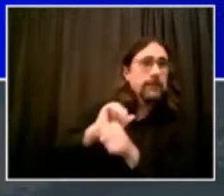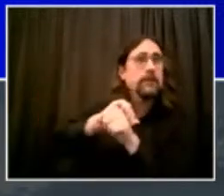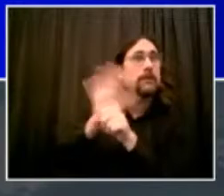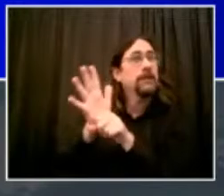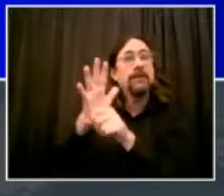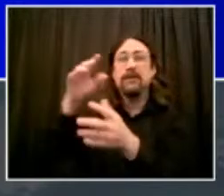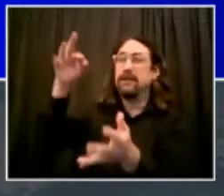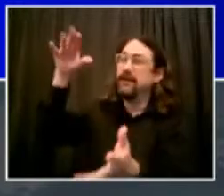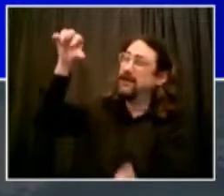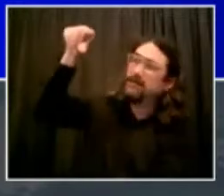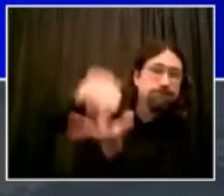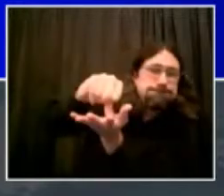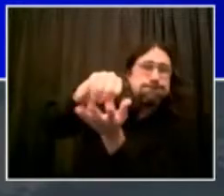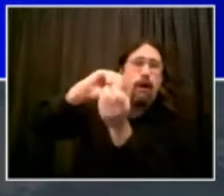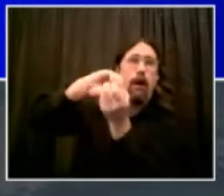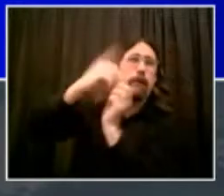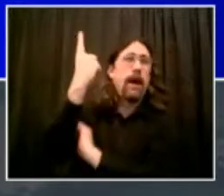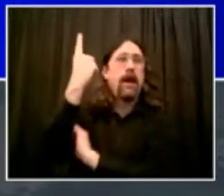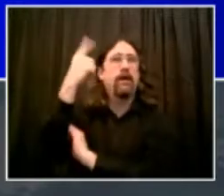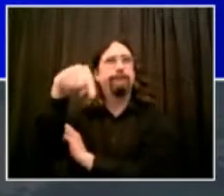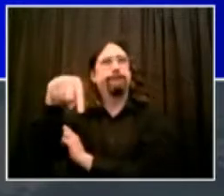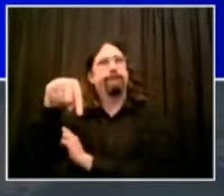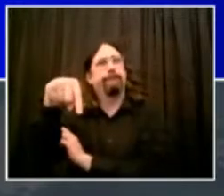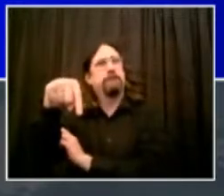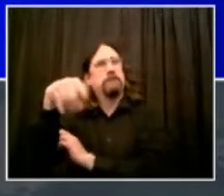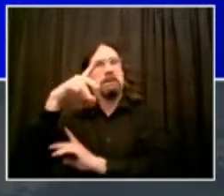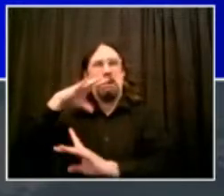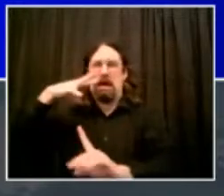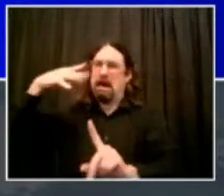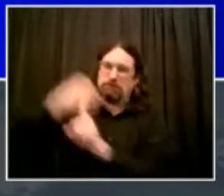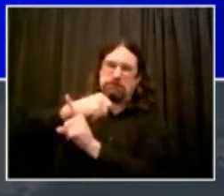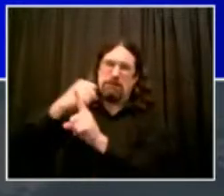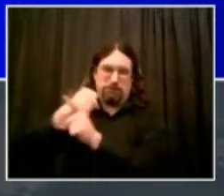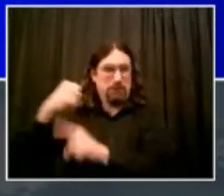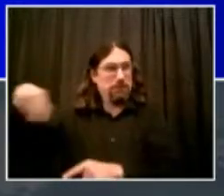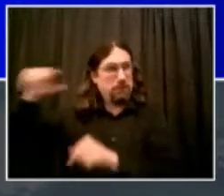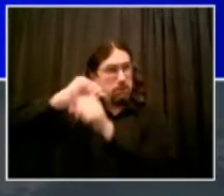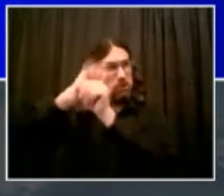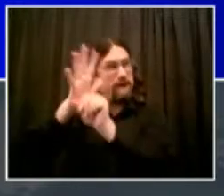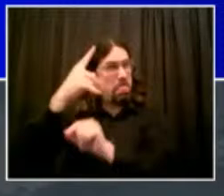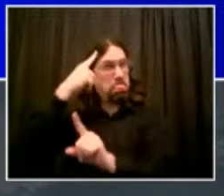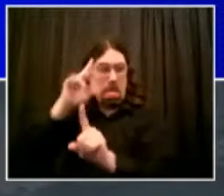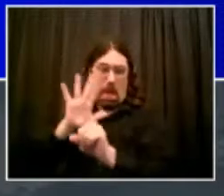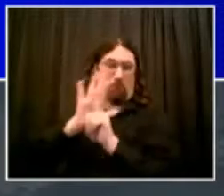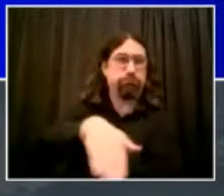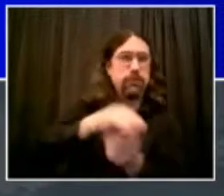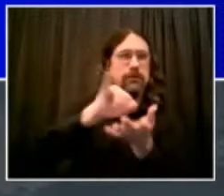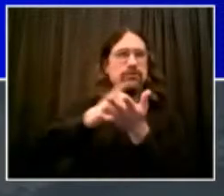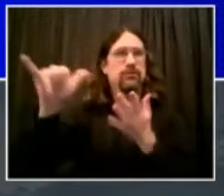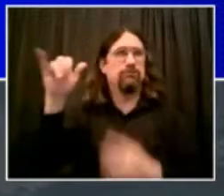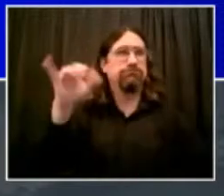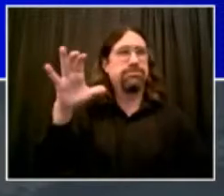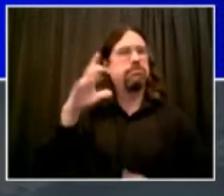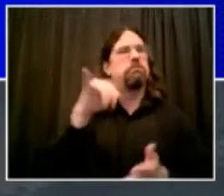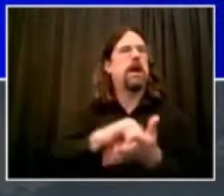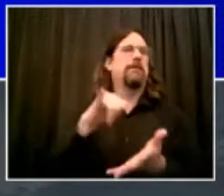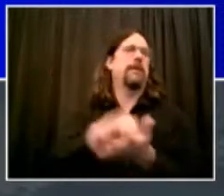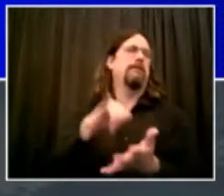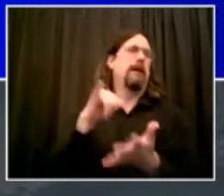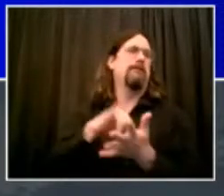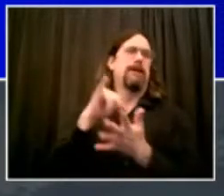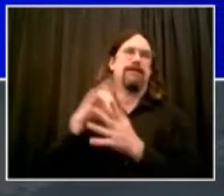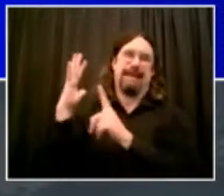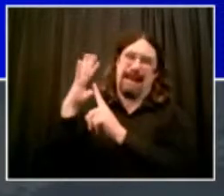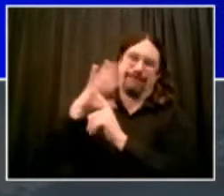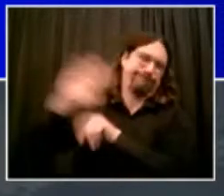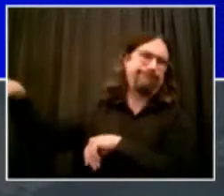comeback. And we're going to always remember the heroes of this crisis, first responders, the healthcare heroes, everyone